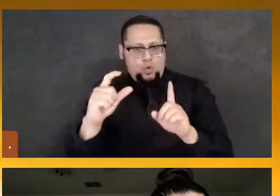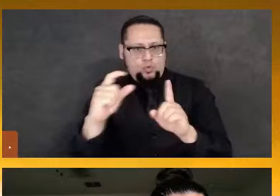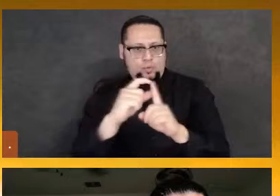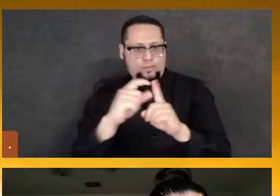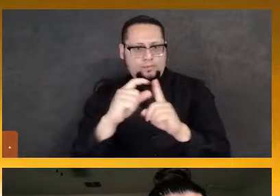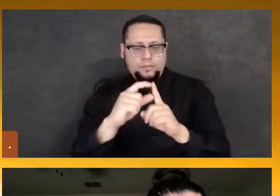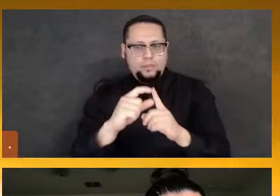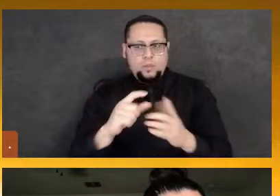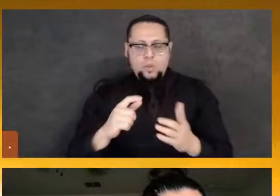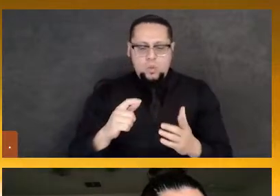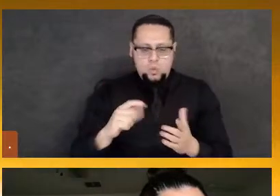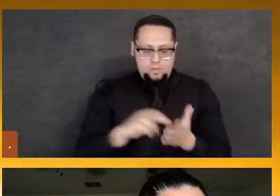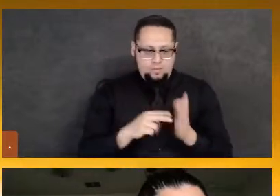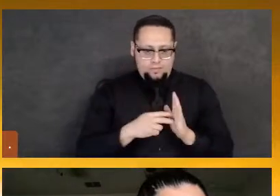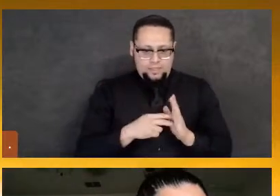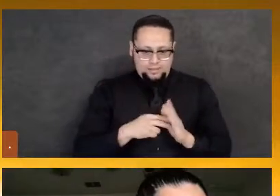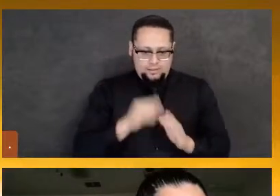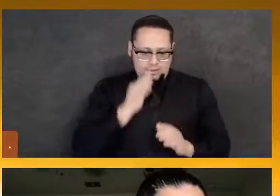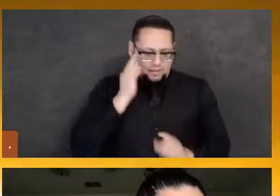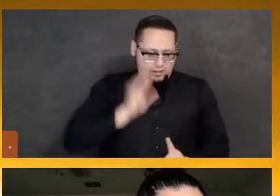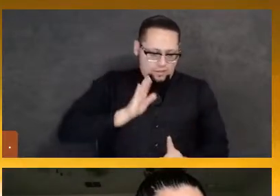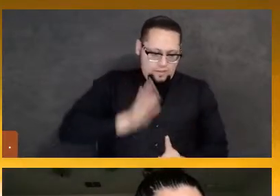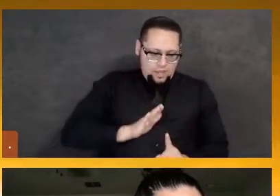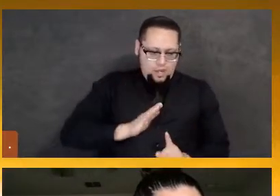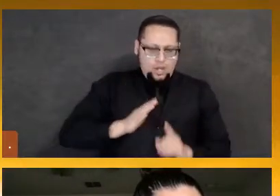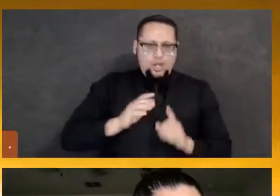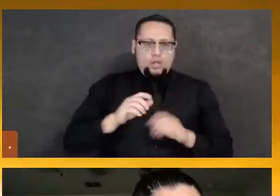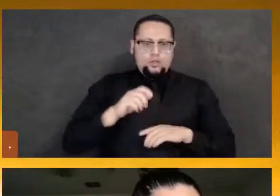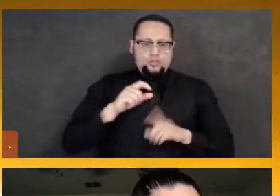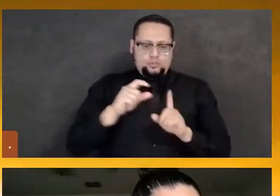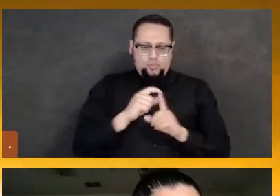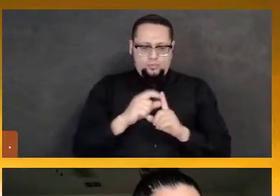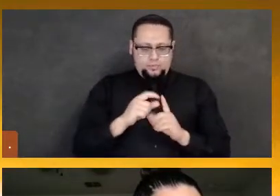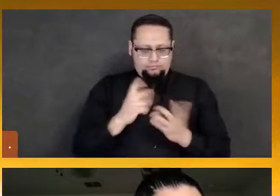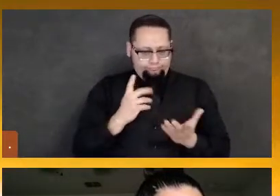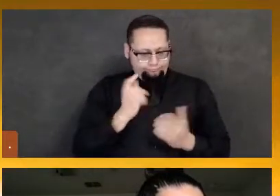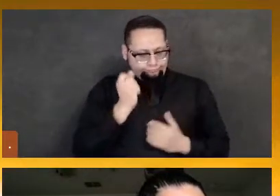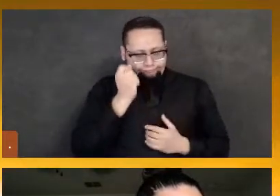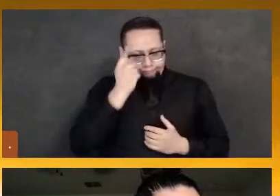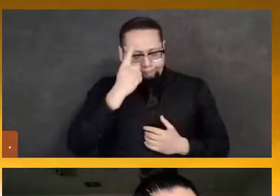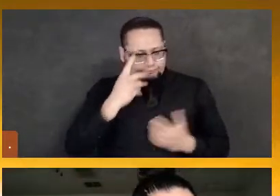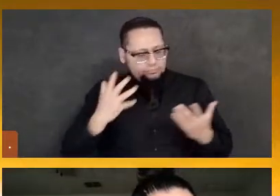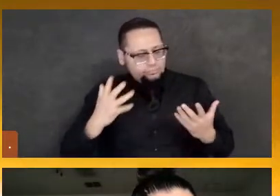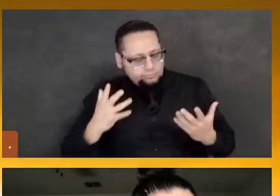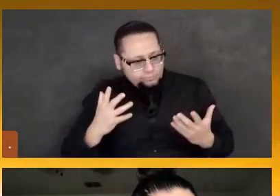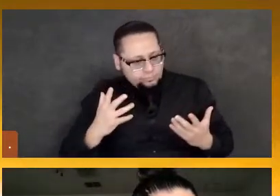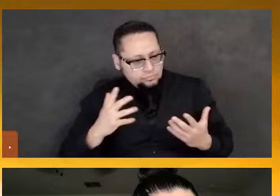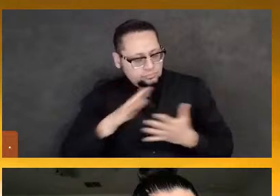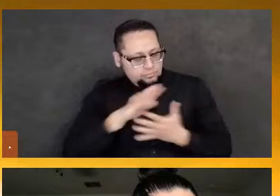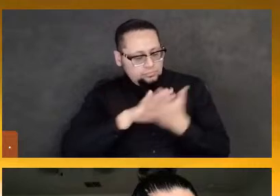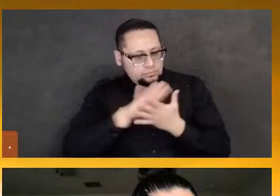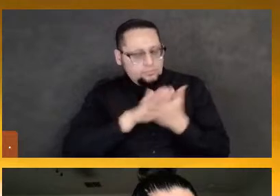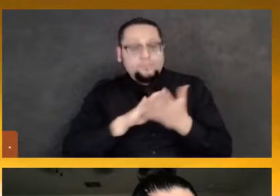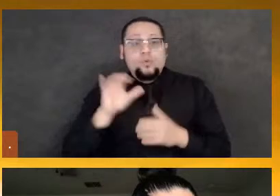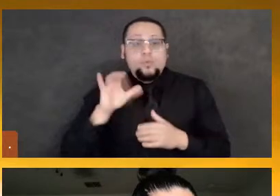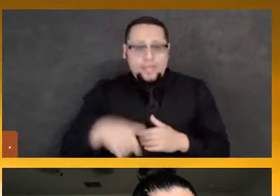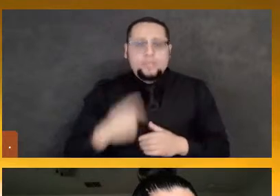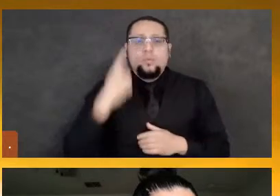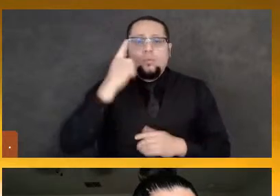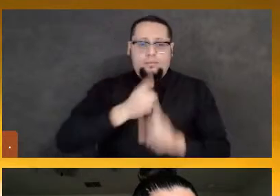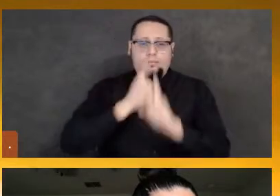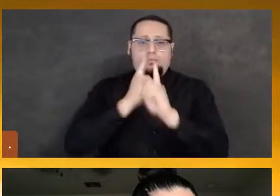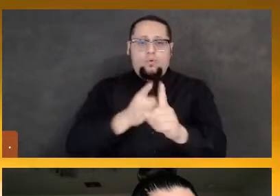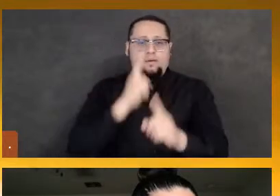really understand what these terms are. So that's one of the movements for decolonization in